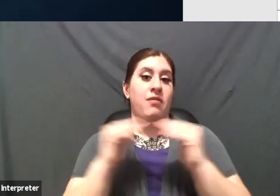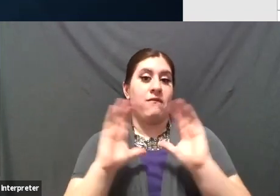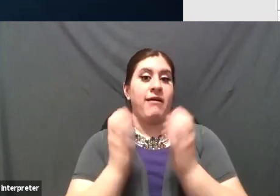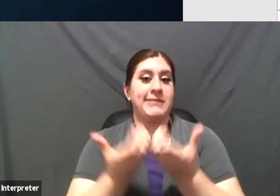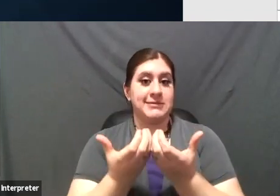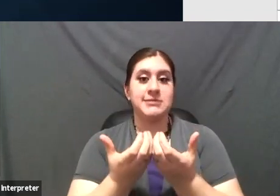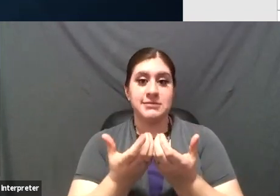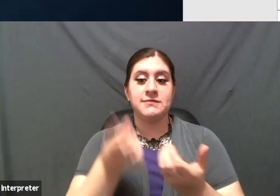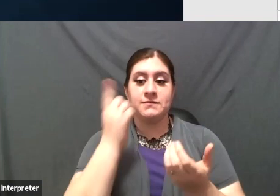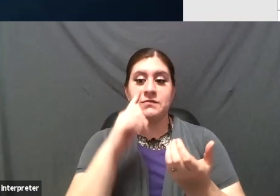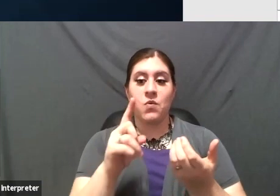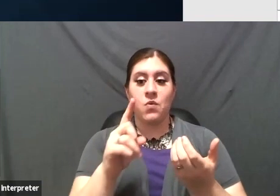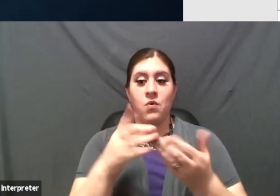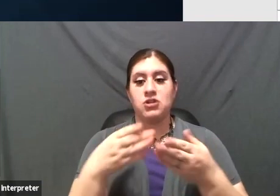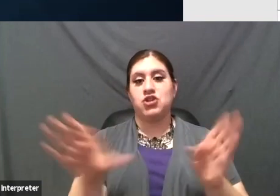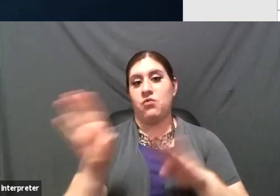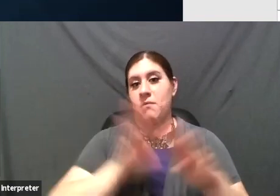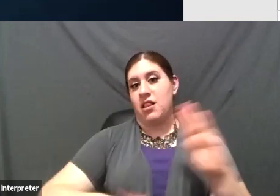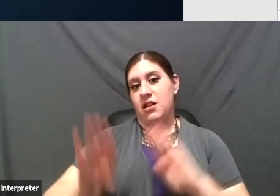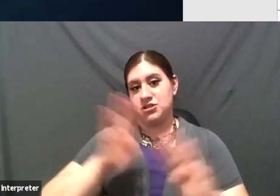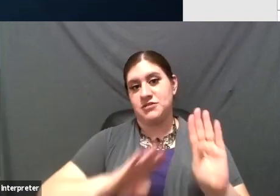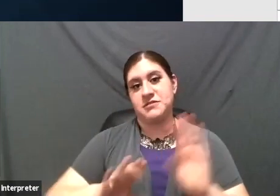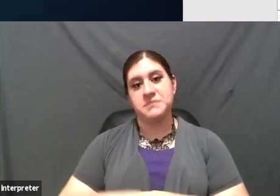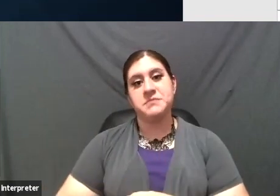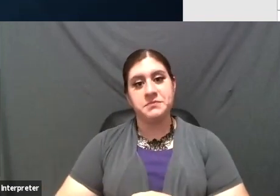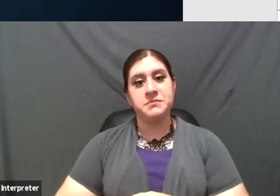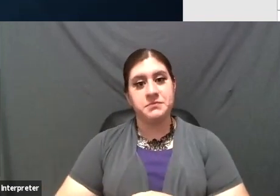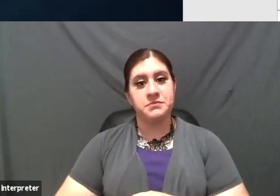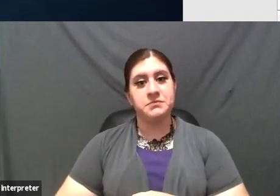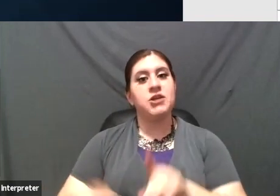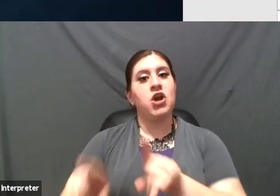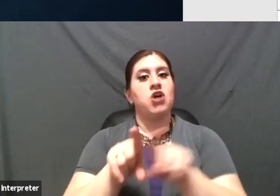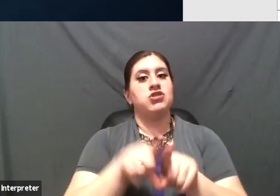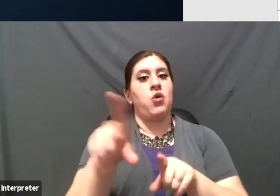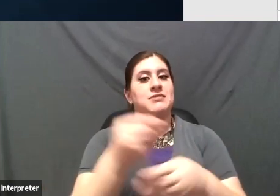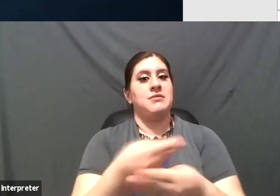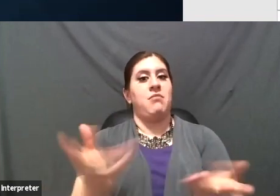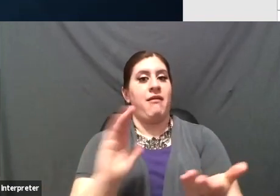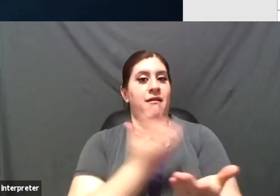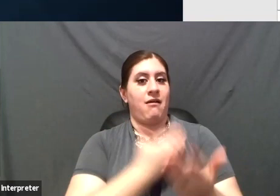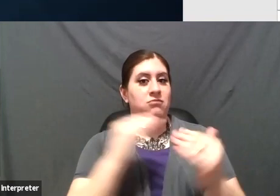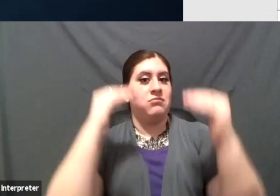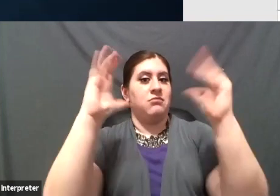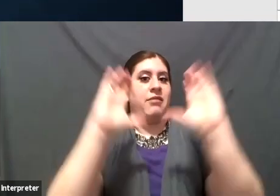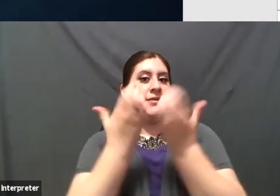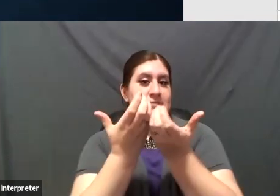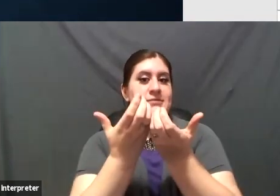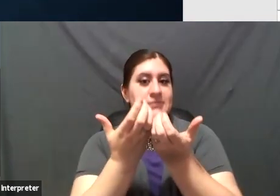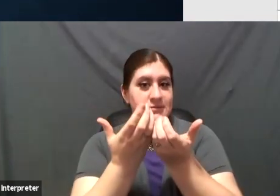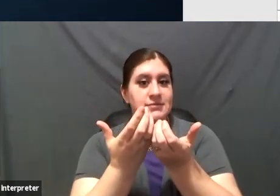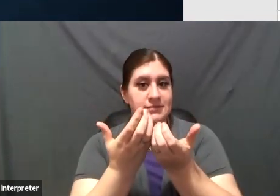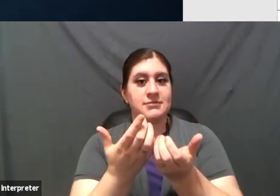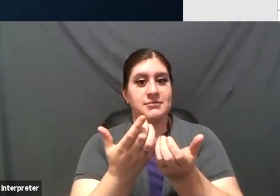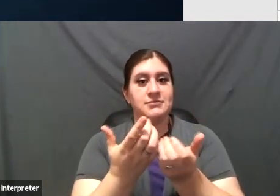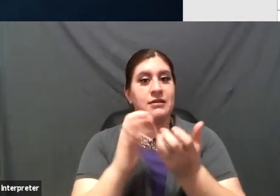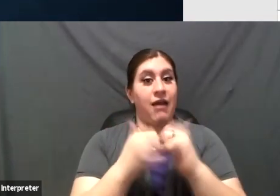in general biology. And also he supplies some of our upper division level courses by